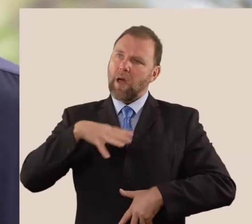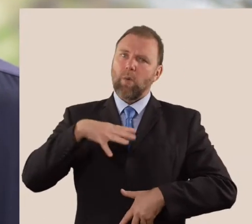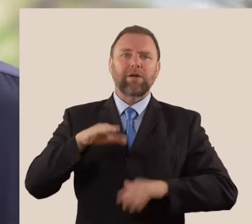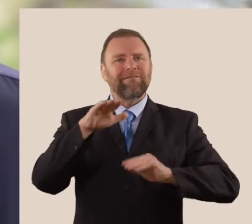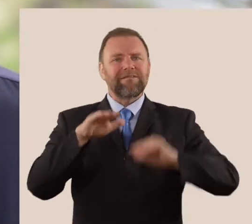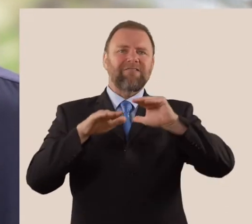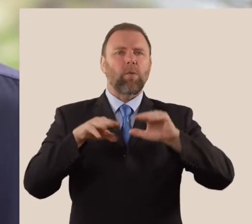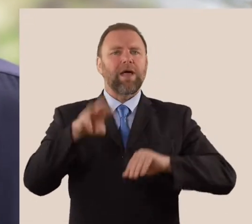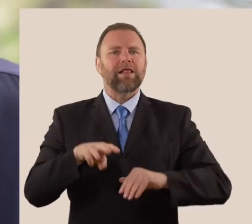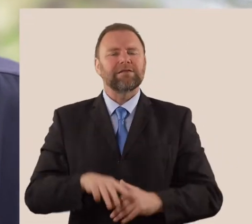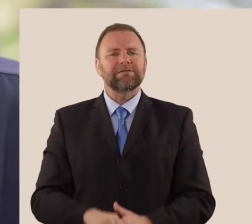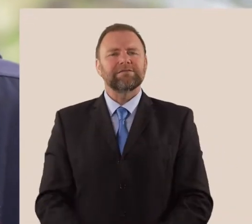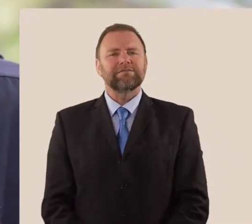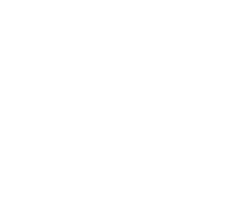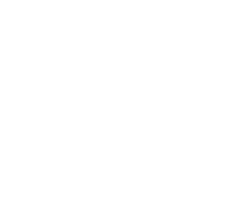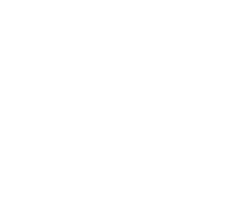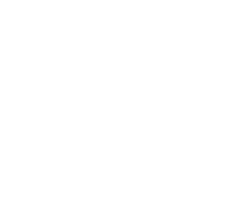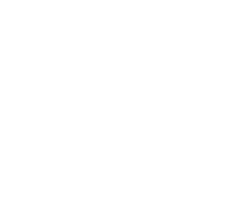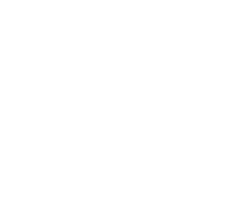and all I'm asking for is a fairer Wales.